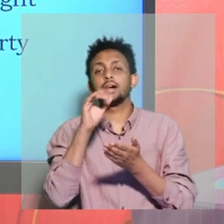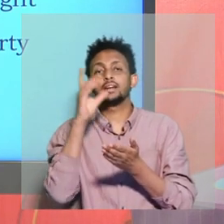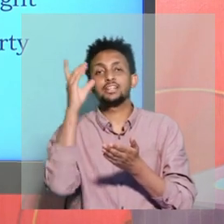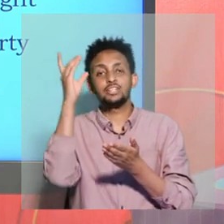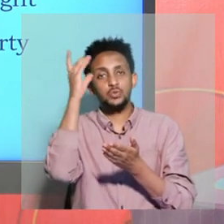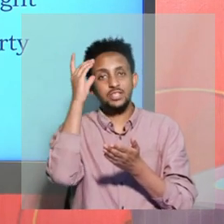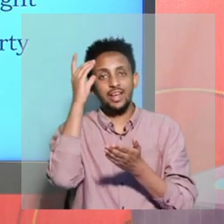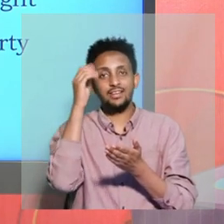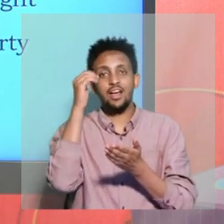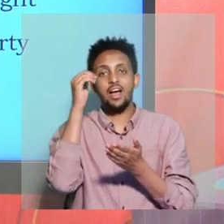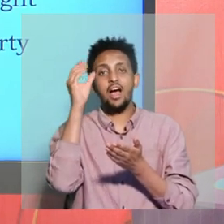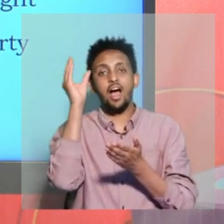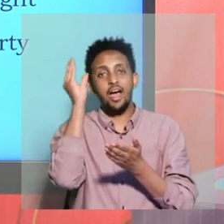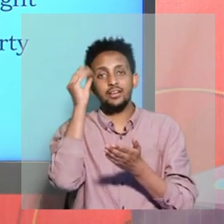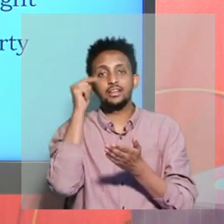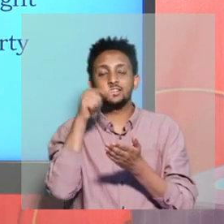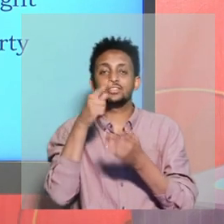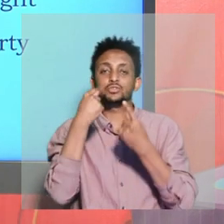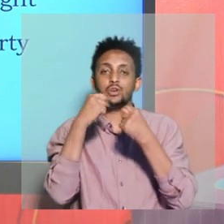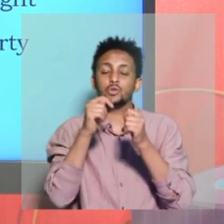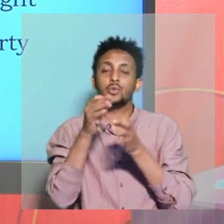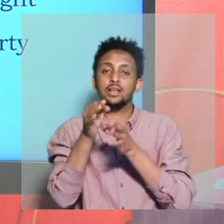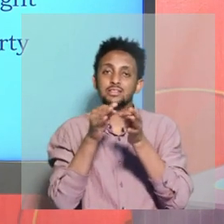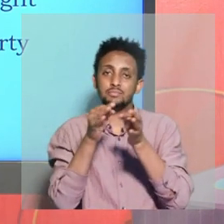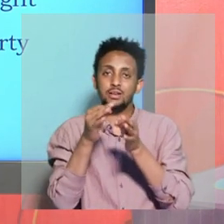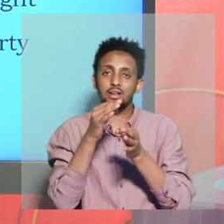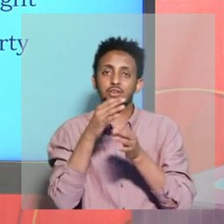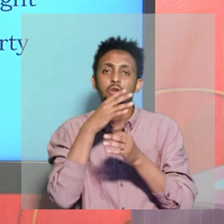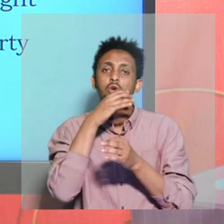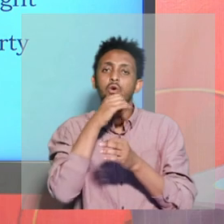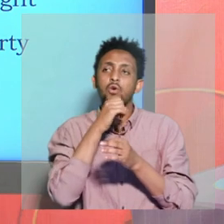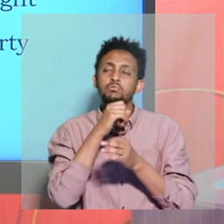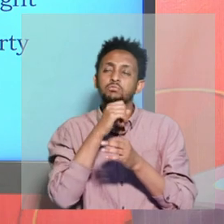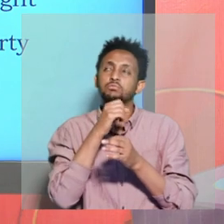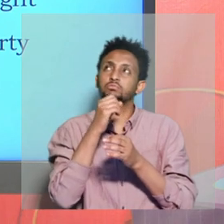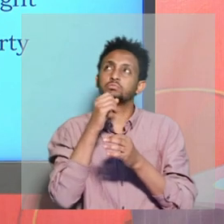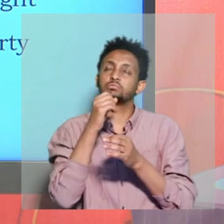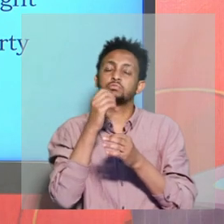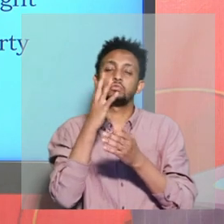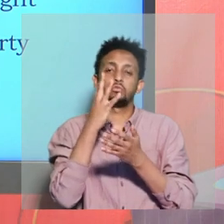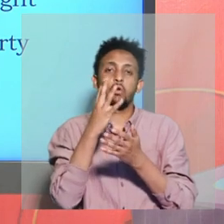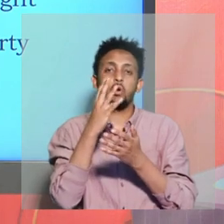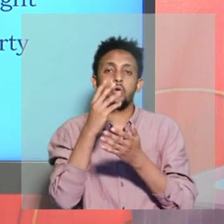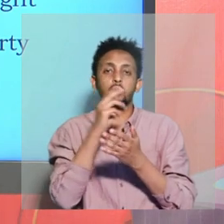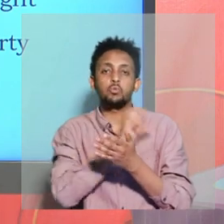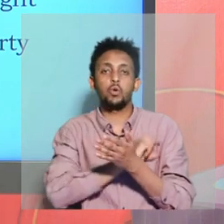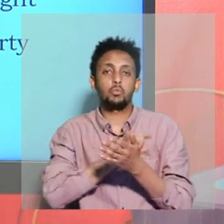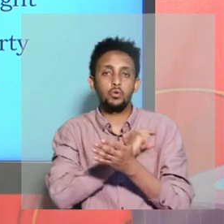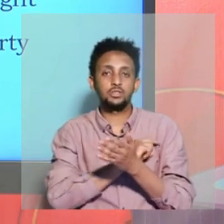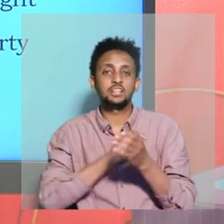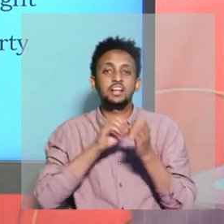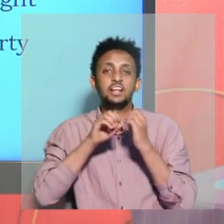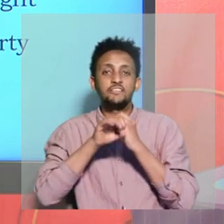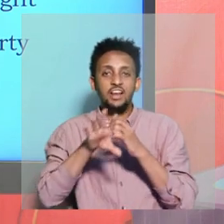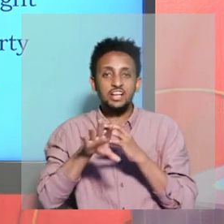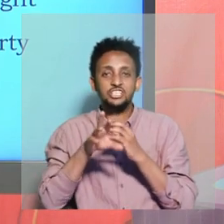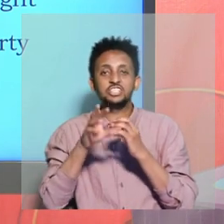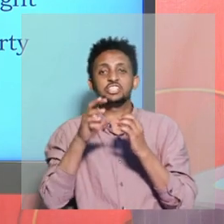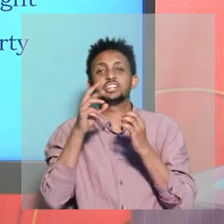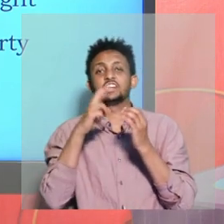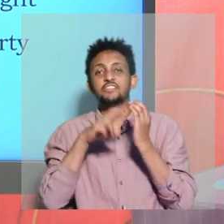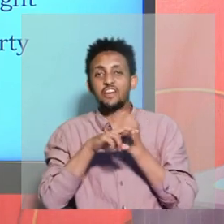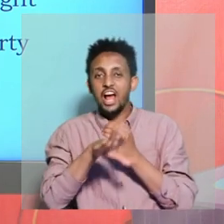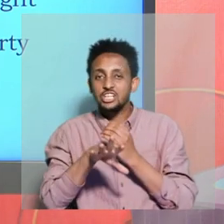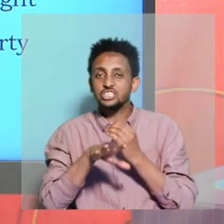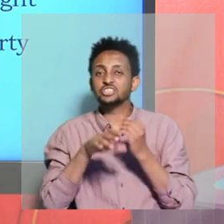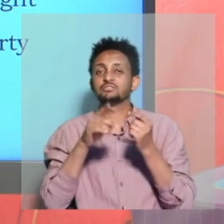Christian Huygens, and he tries to explain all the four properties of waves like reflection, refraction,